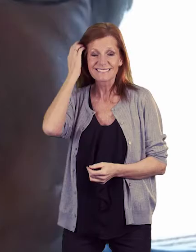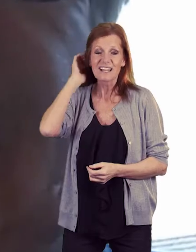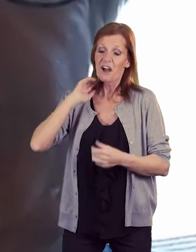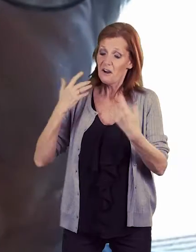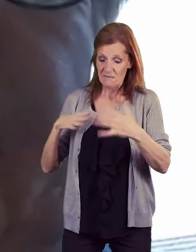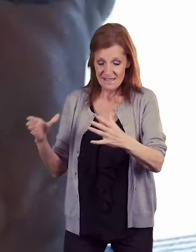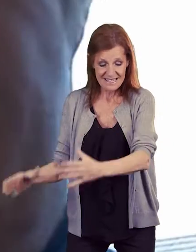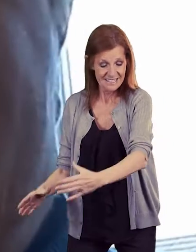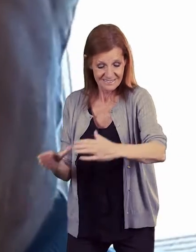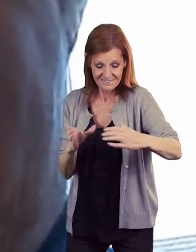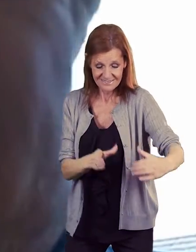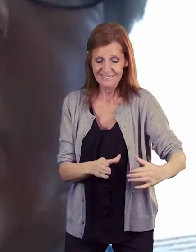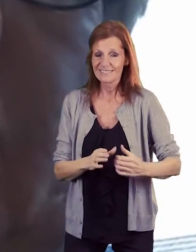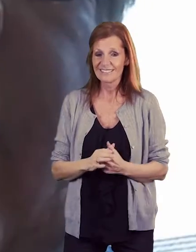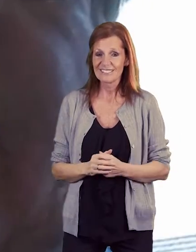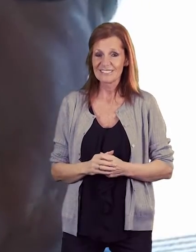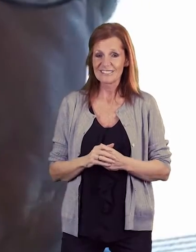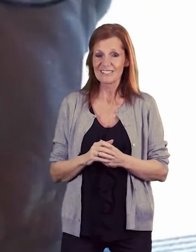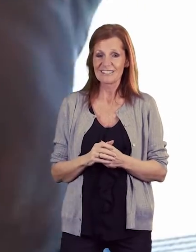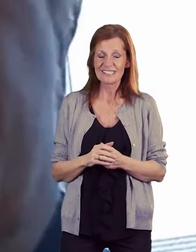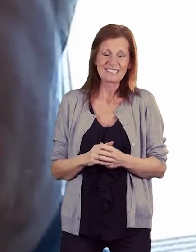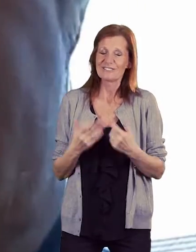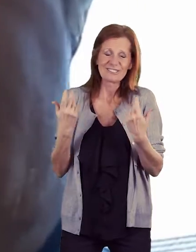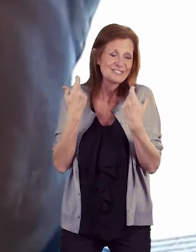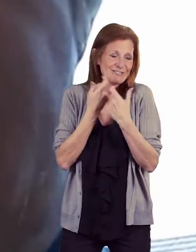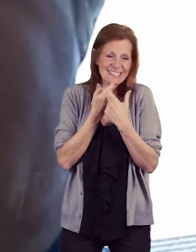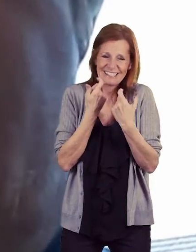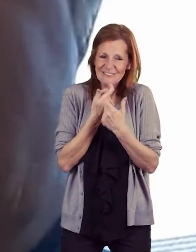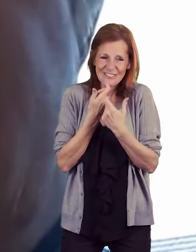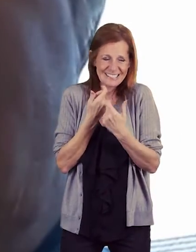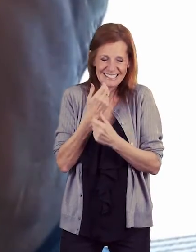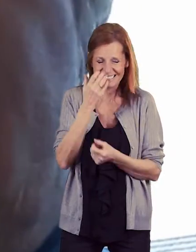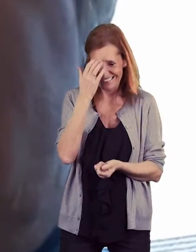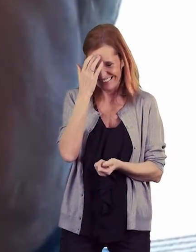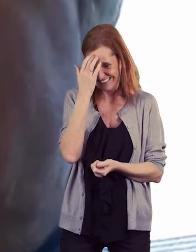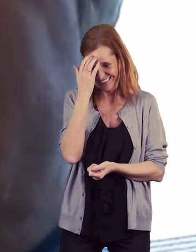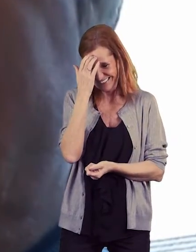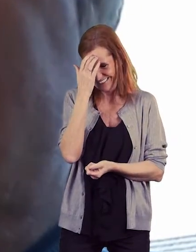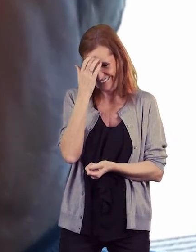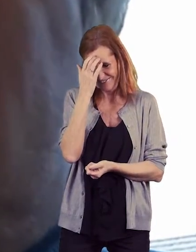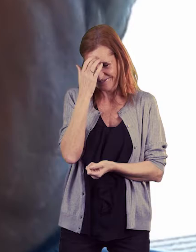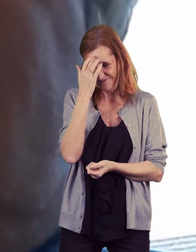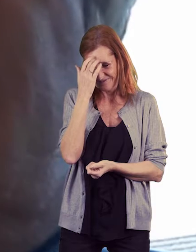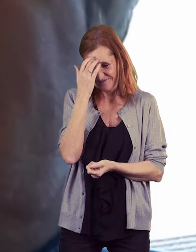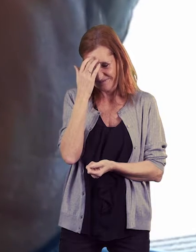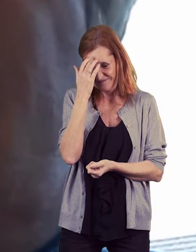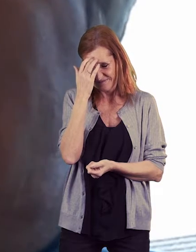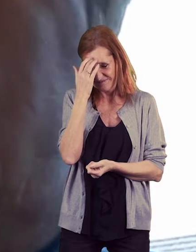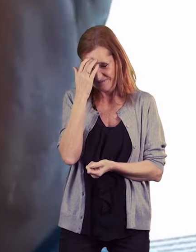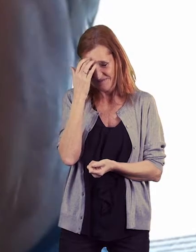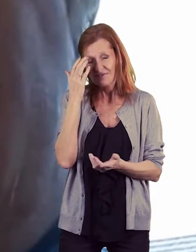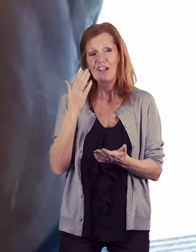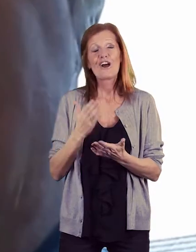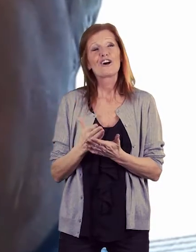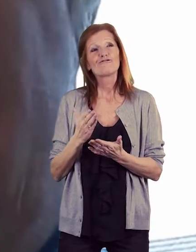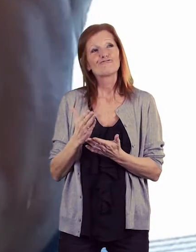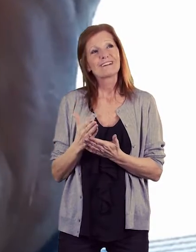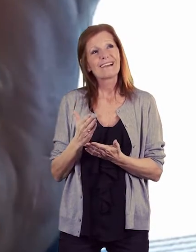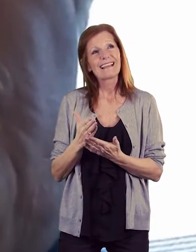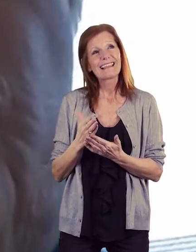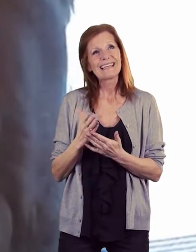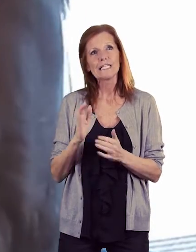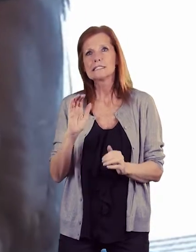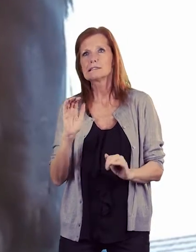it. Fantastic. That was really good. It was really good. I don't think I've really